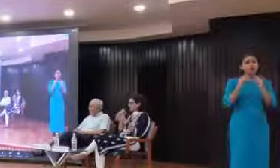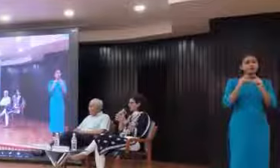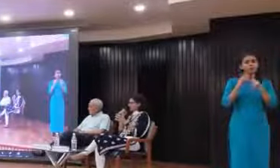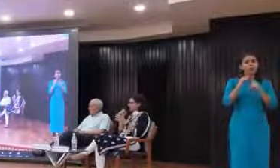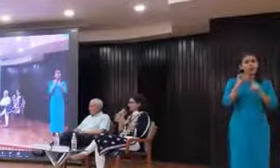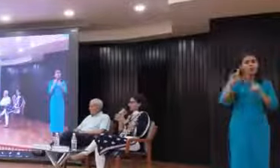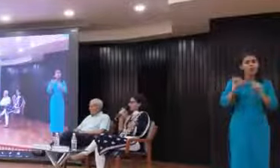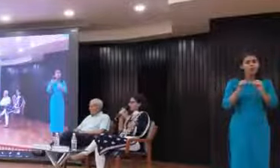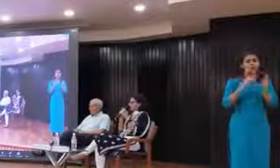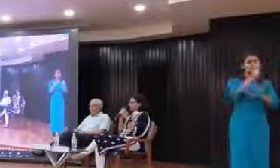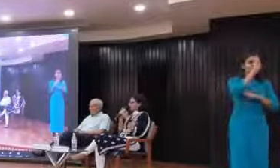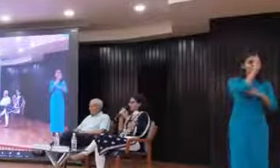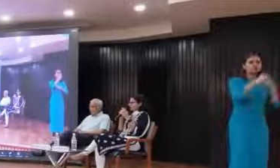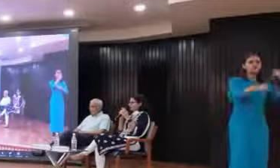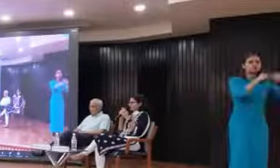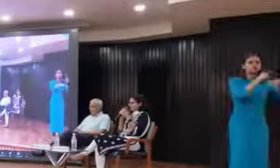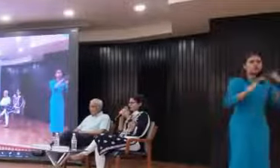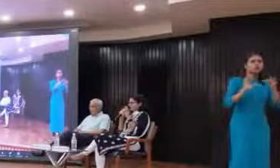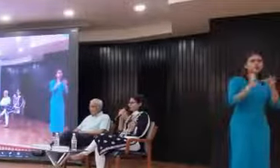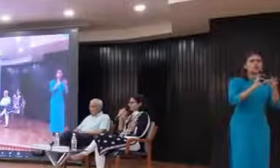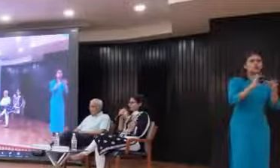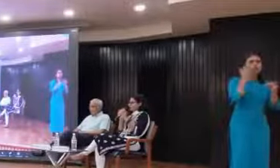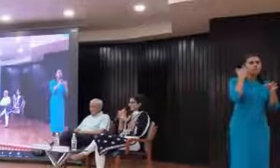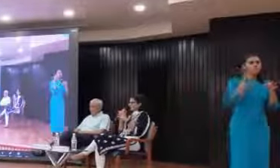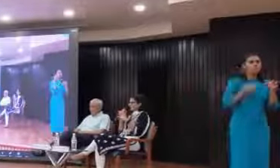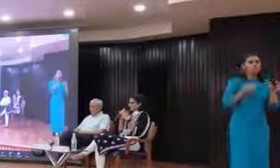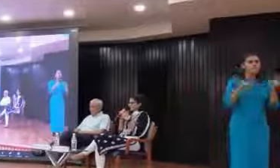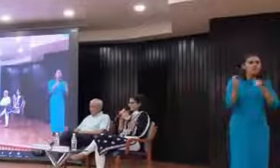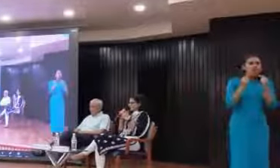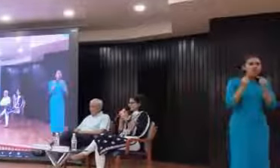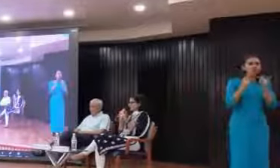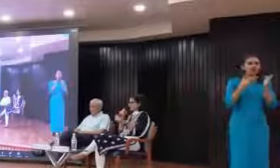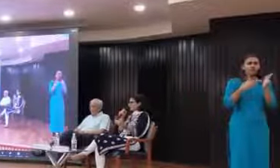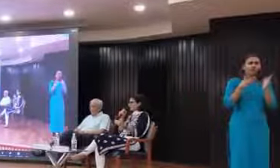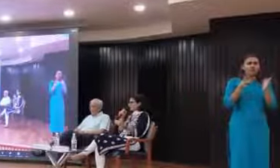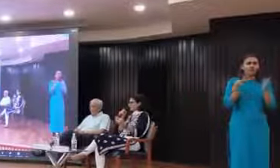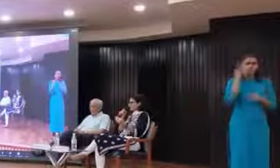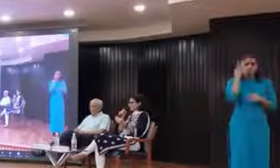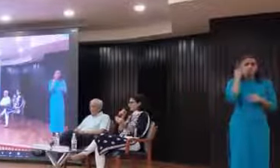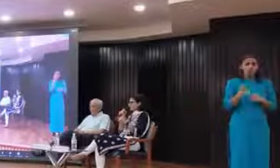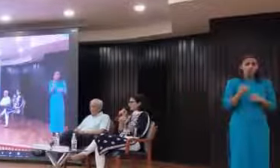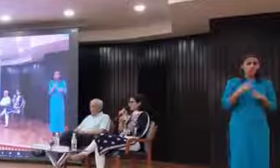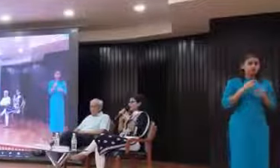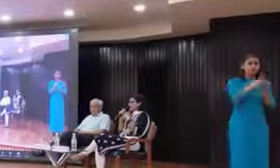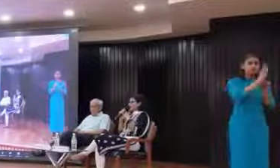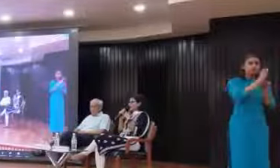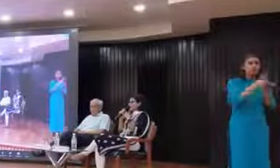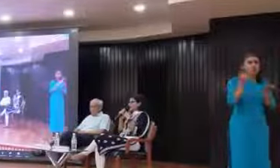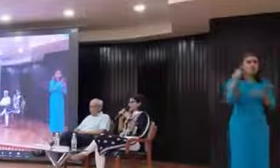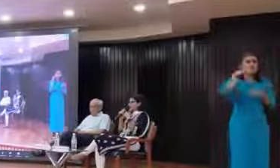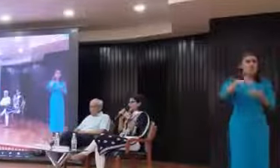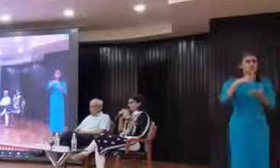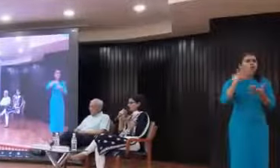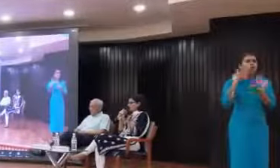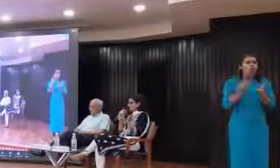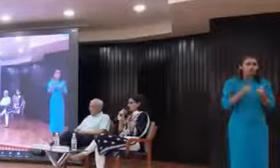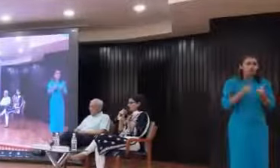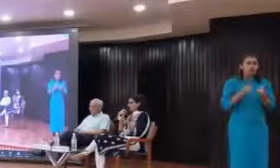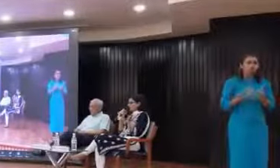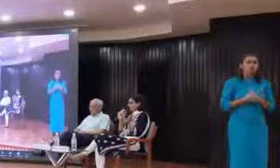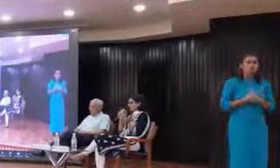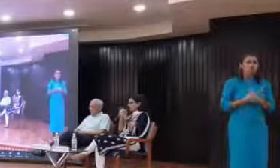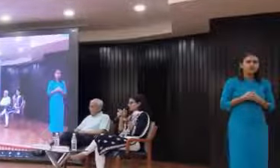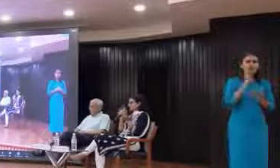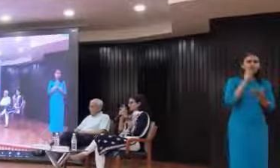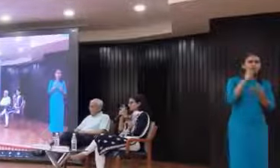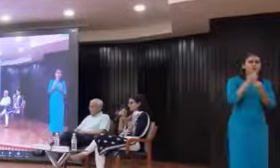constantly at loggerheads. And, Abdullah really wanted to, get rid of the Maharaja. And they never really got